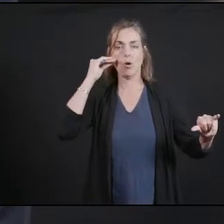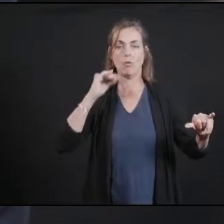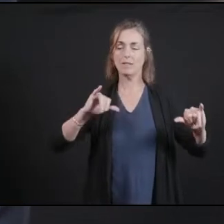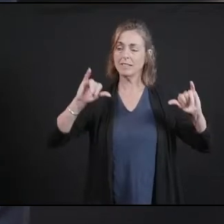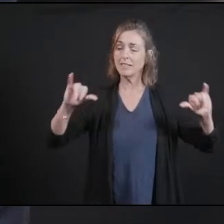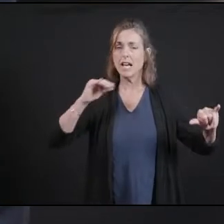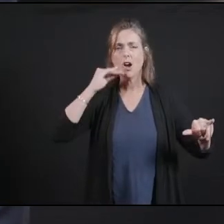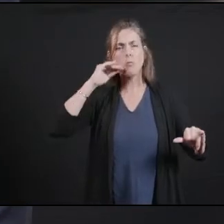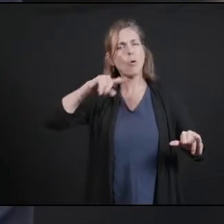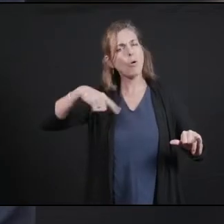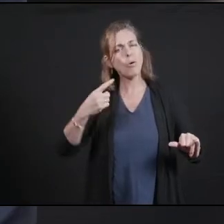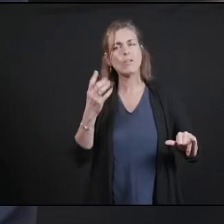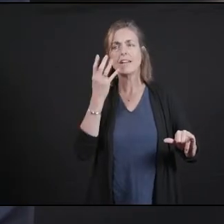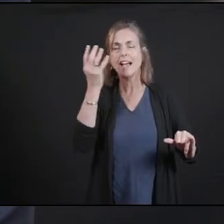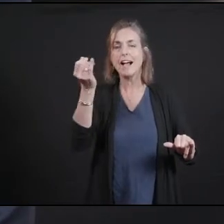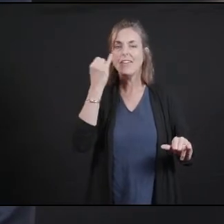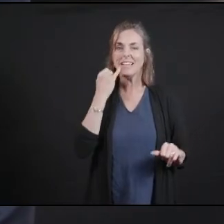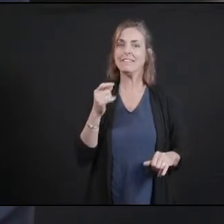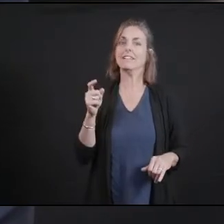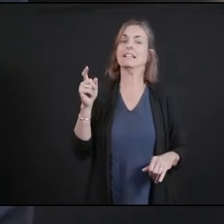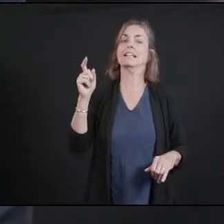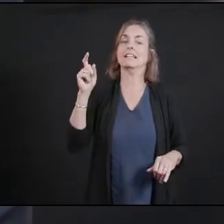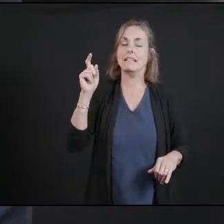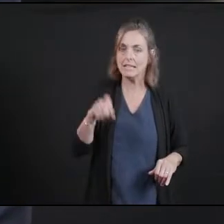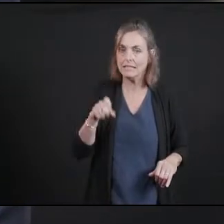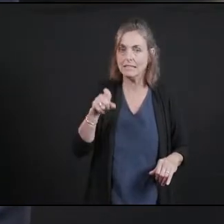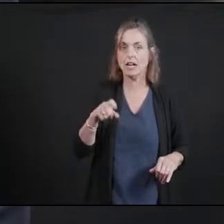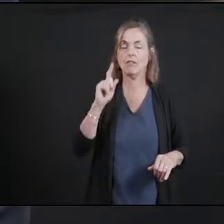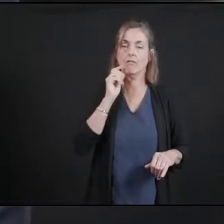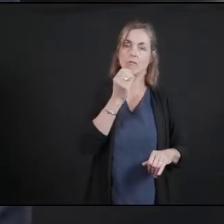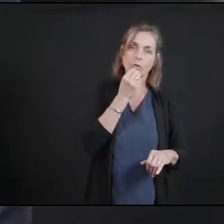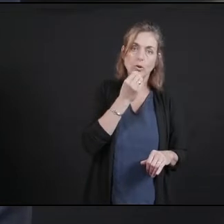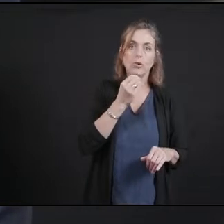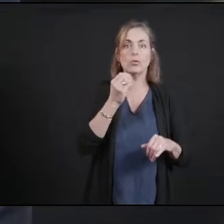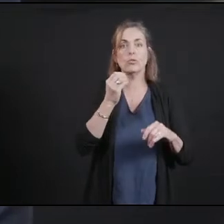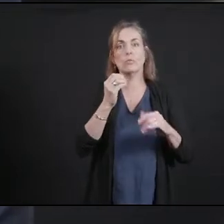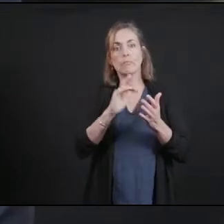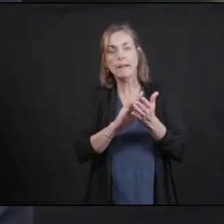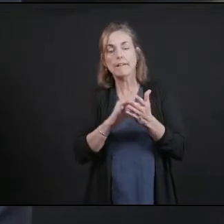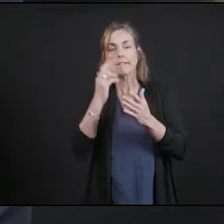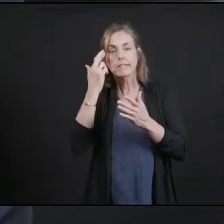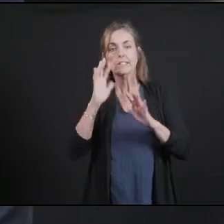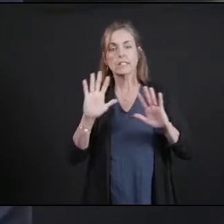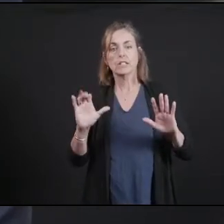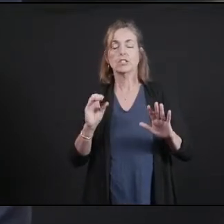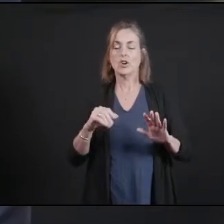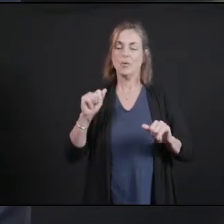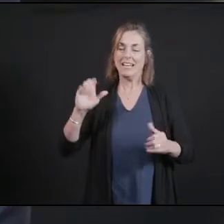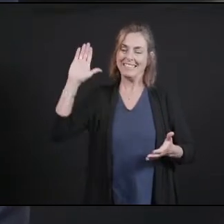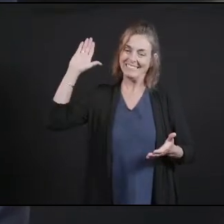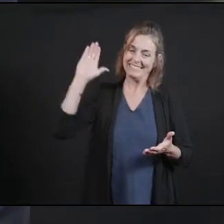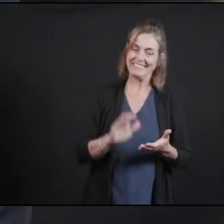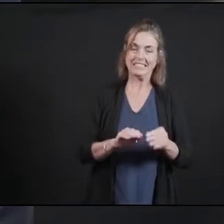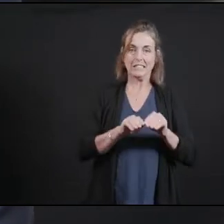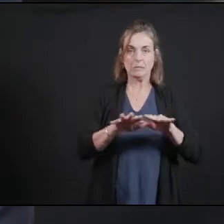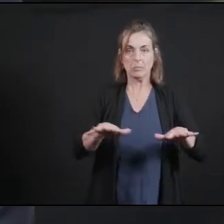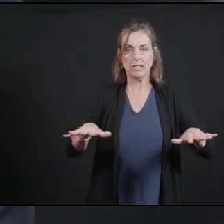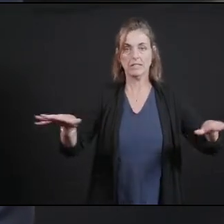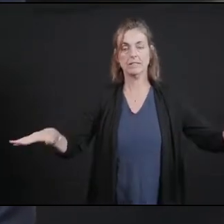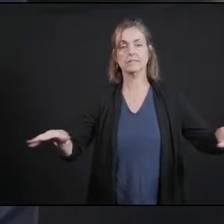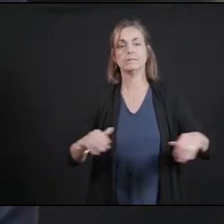But I want you to really concentrate during this period of Easter in just staying at